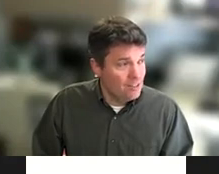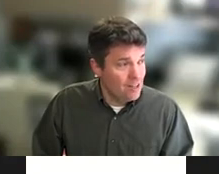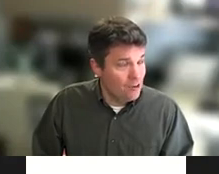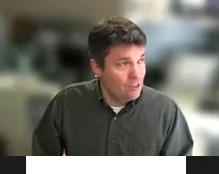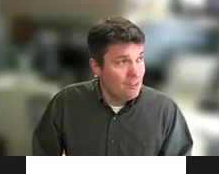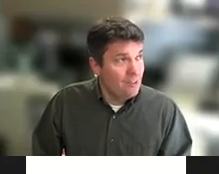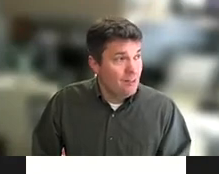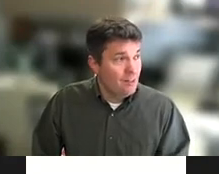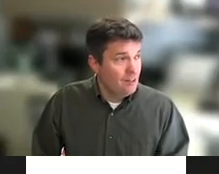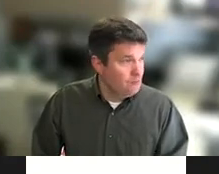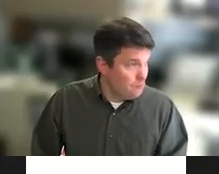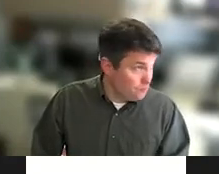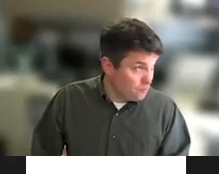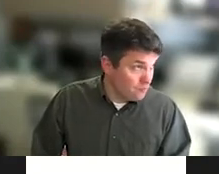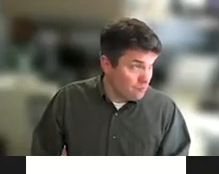provide here at the center.